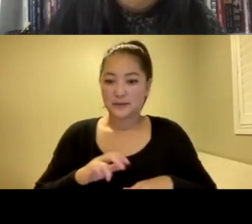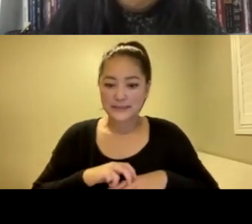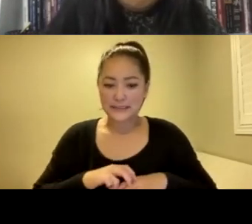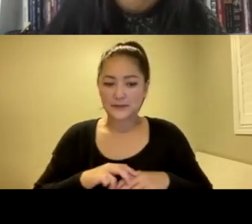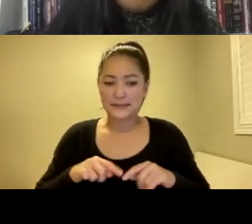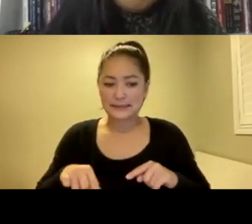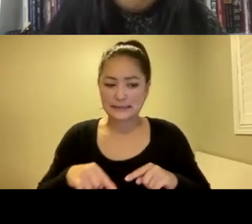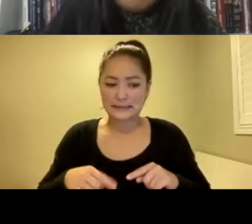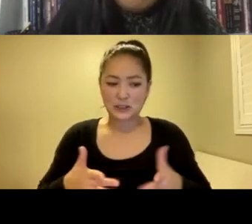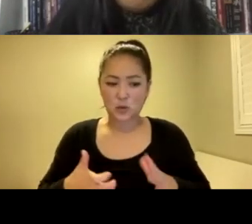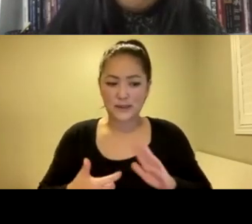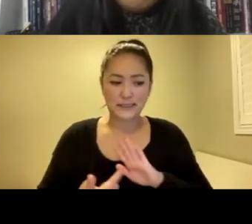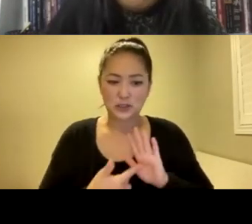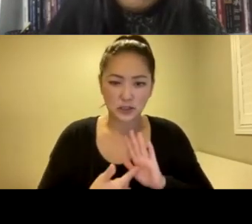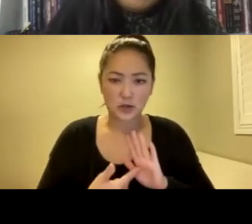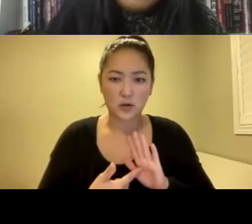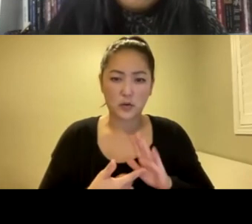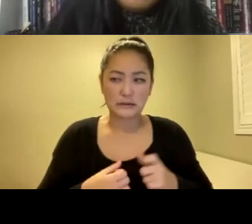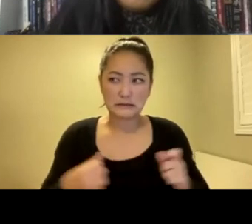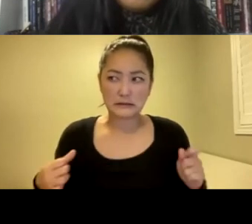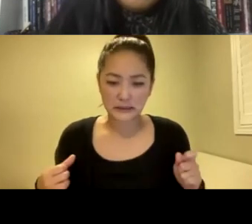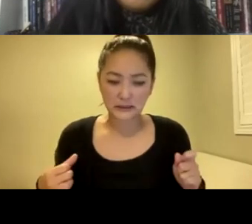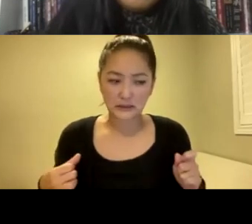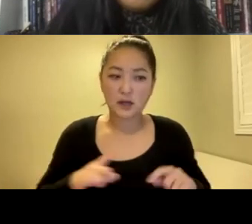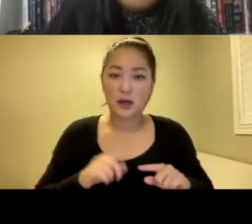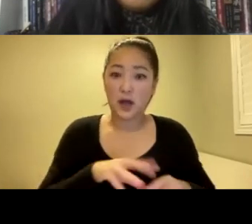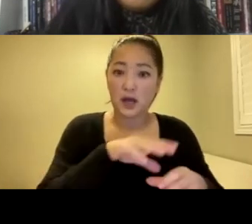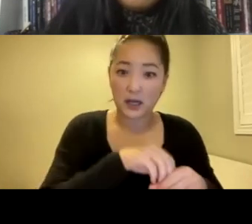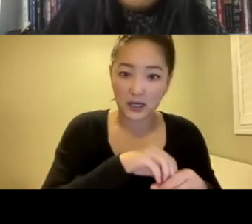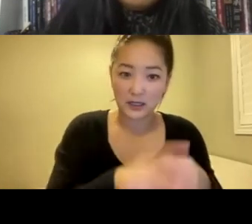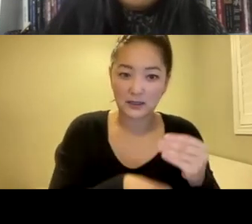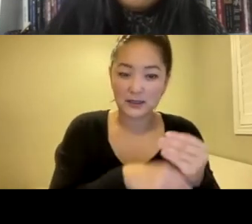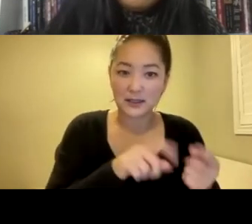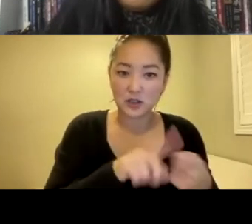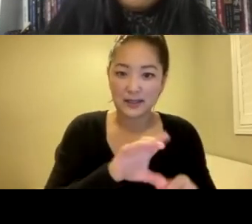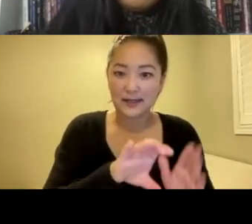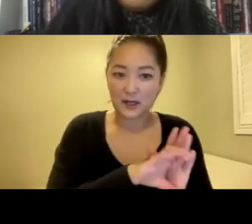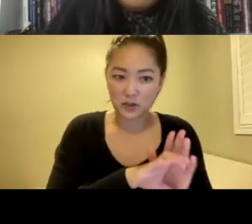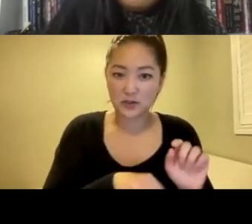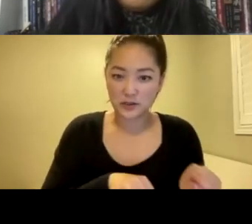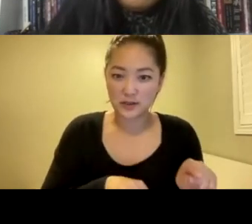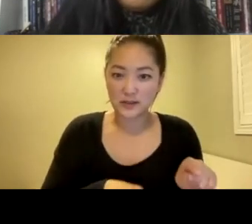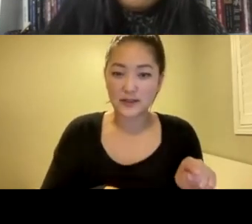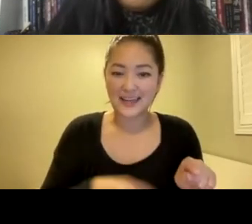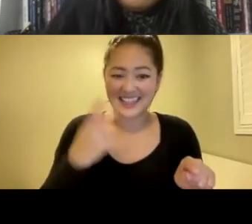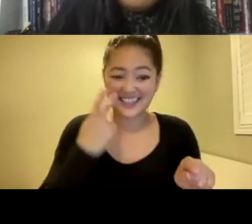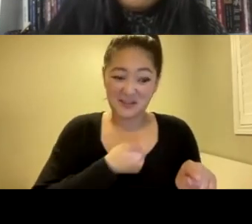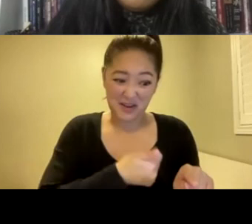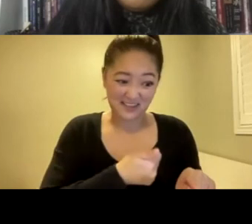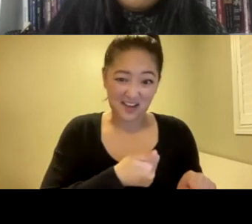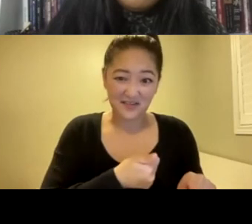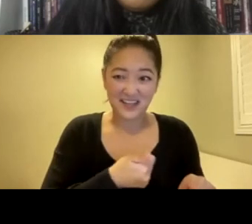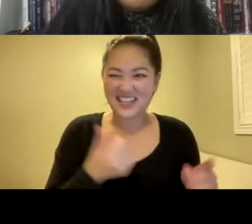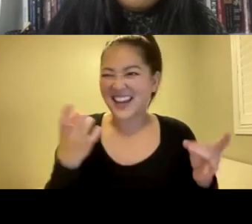like you know what I mean, like I would see myself in that character, and then I would just hate it